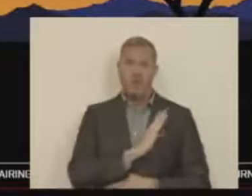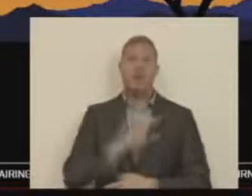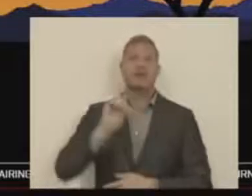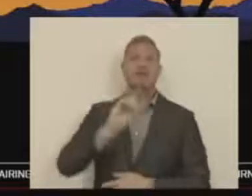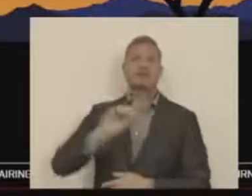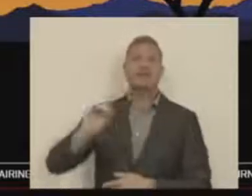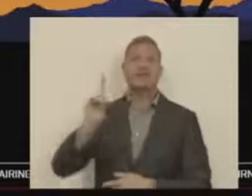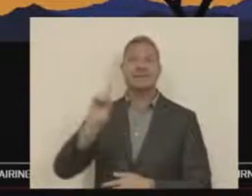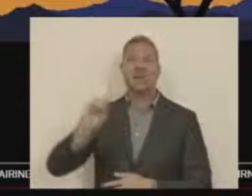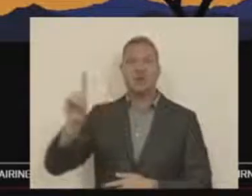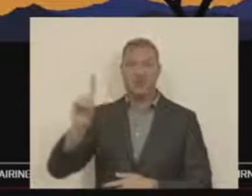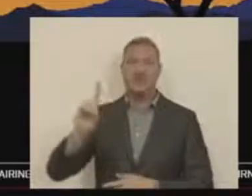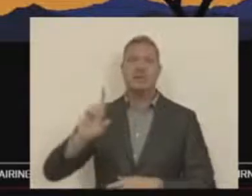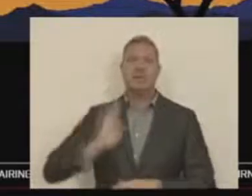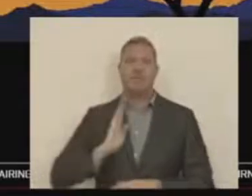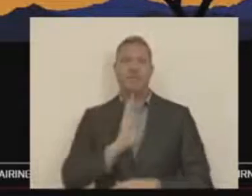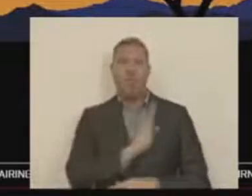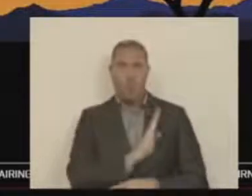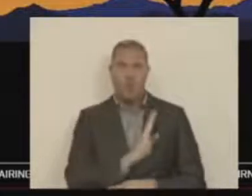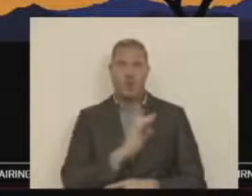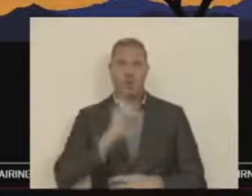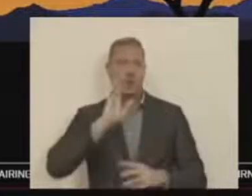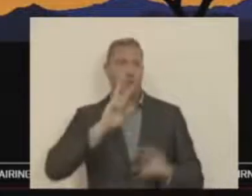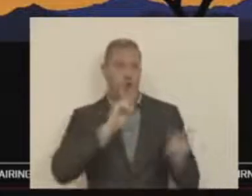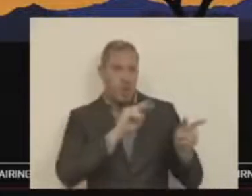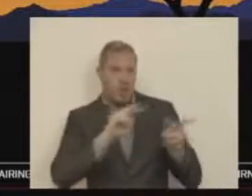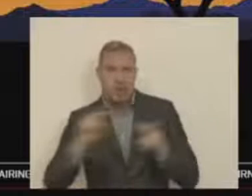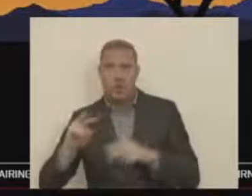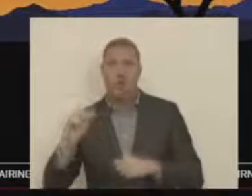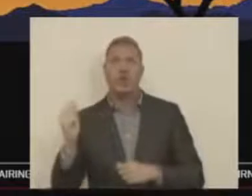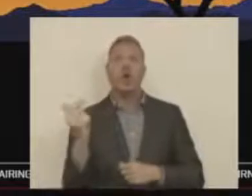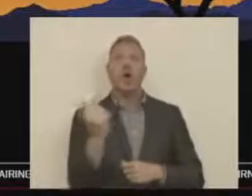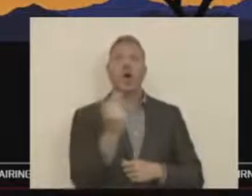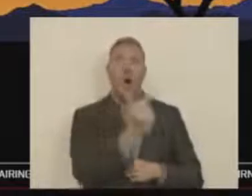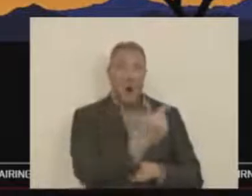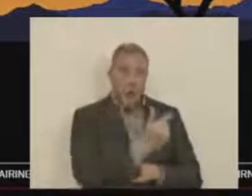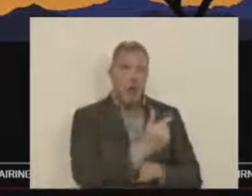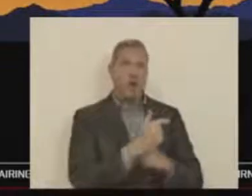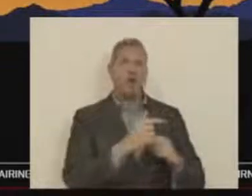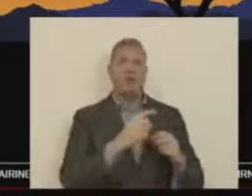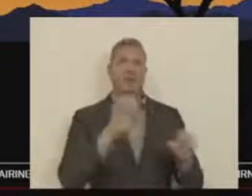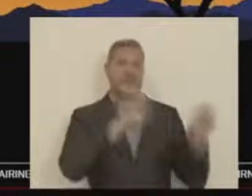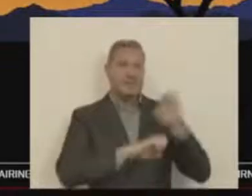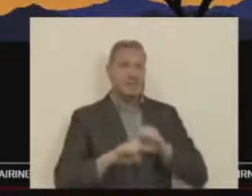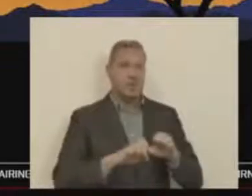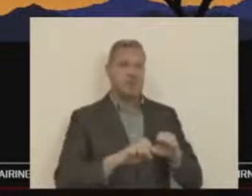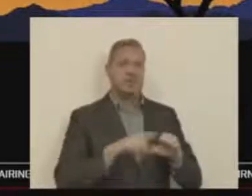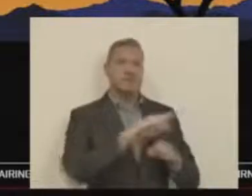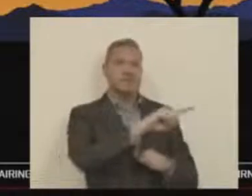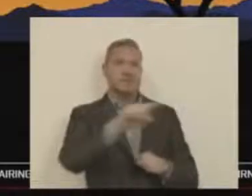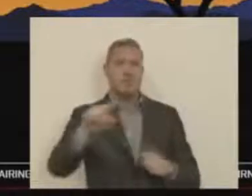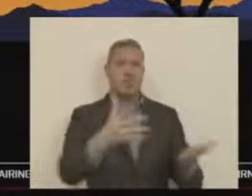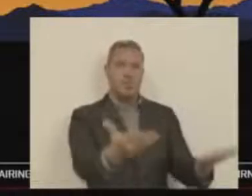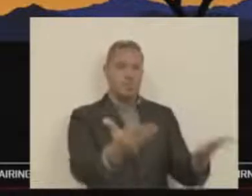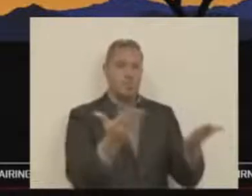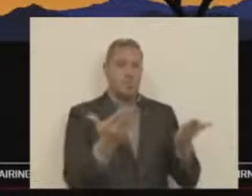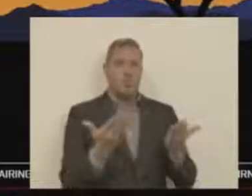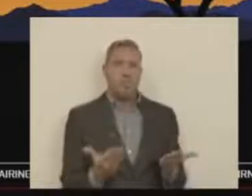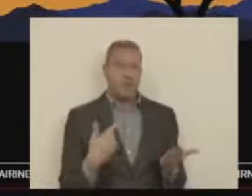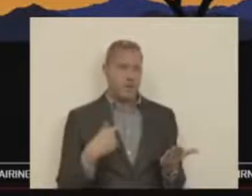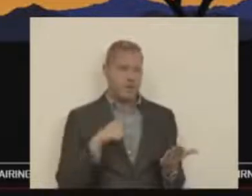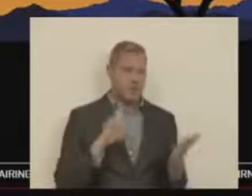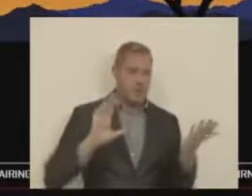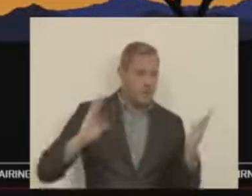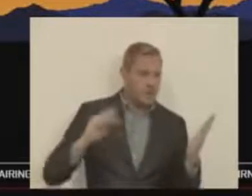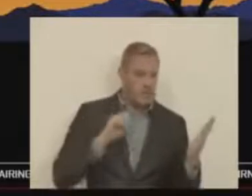level board in which all services and DoD agencies bring their experiments forward to determine if those experiments